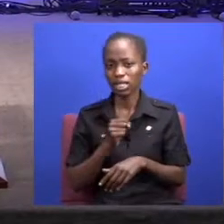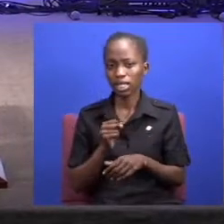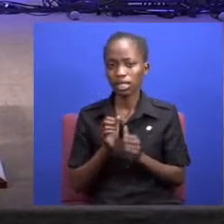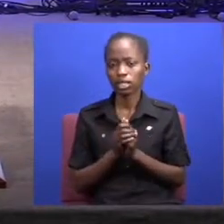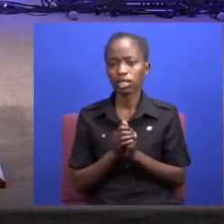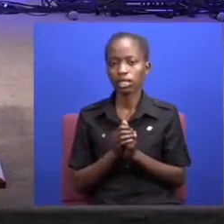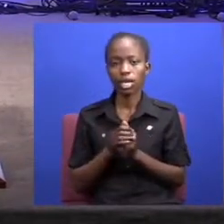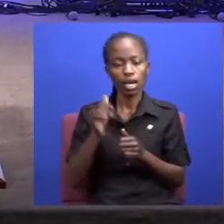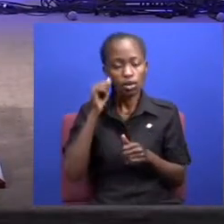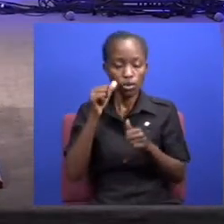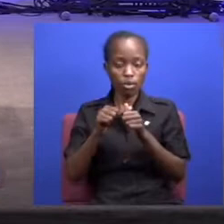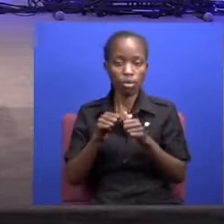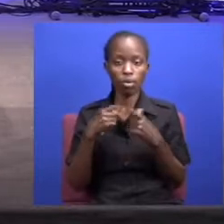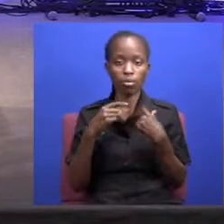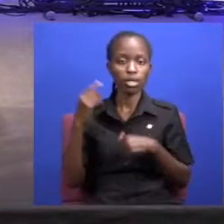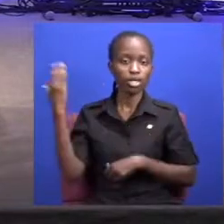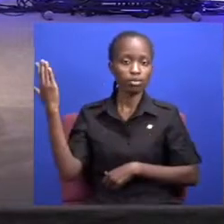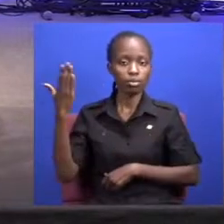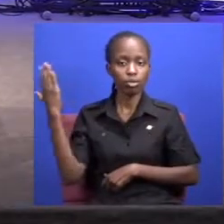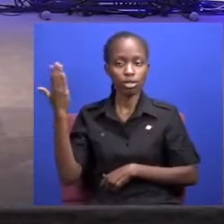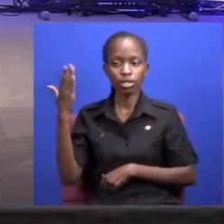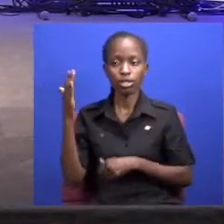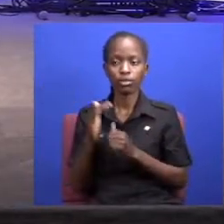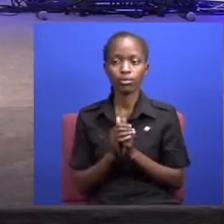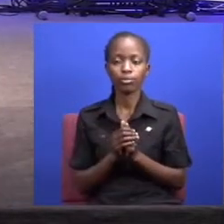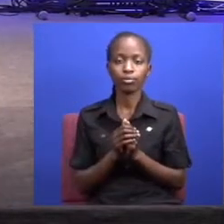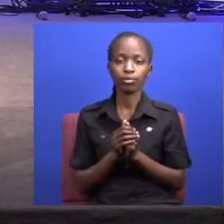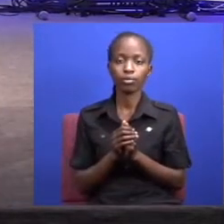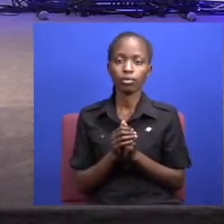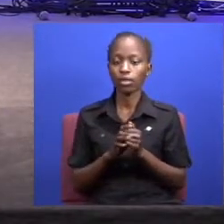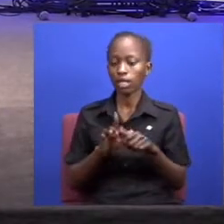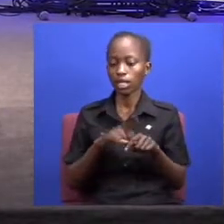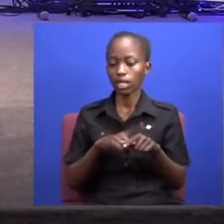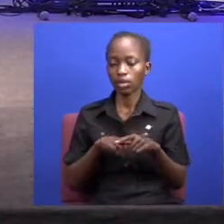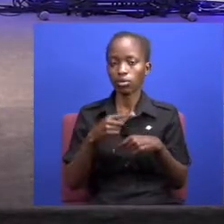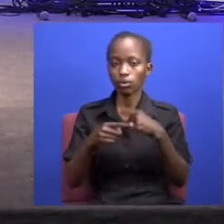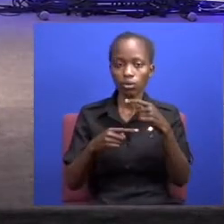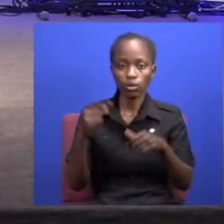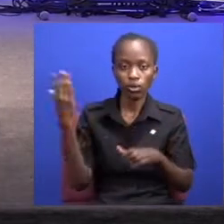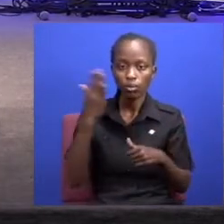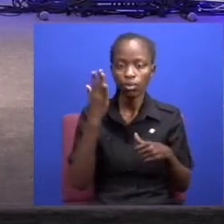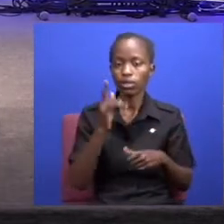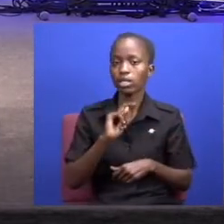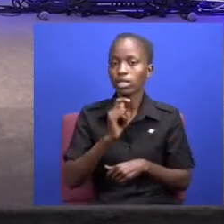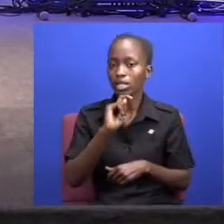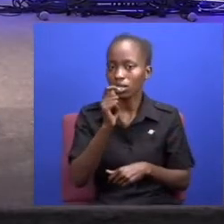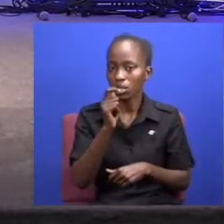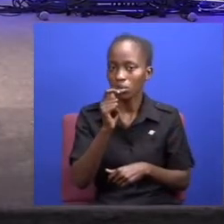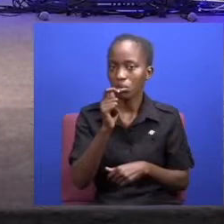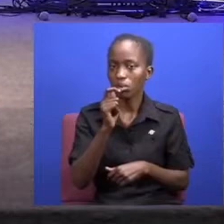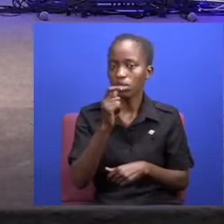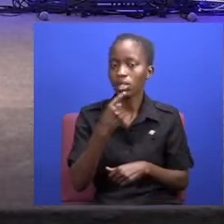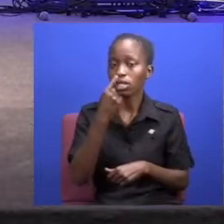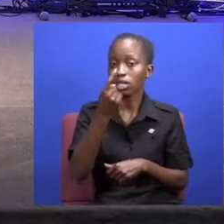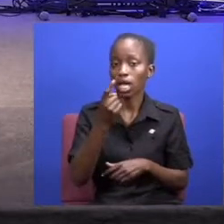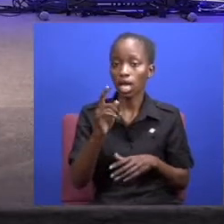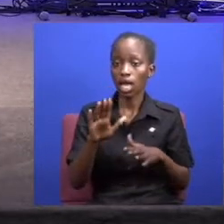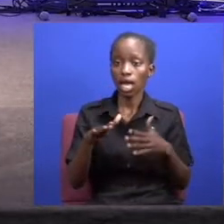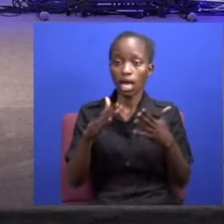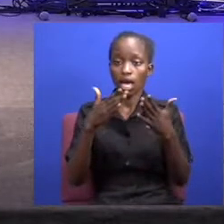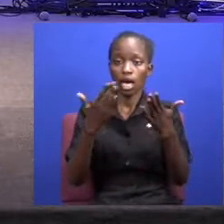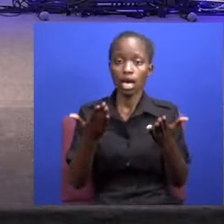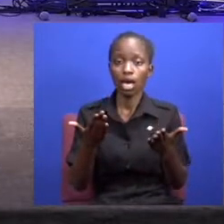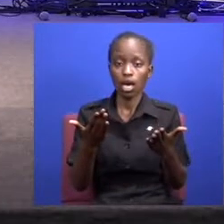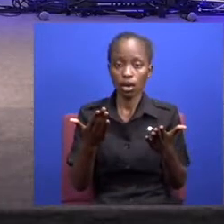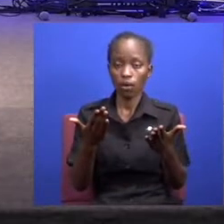a pastor preaching. And as he preached, he gave a testimony of how he